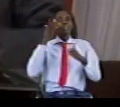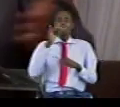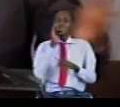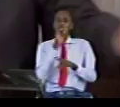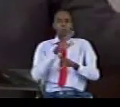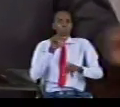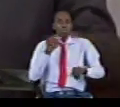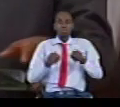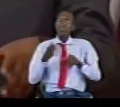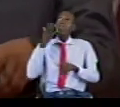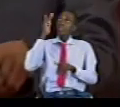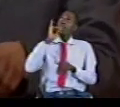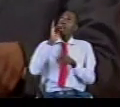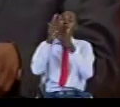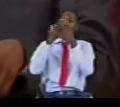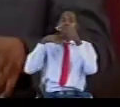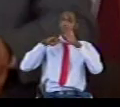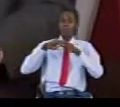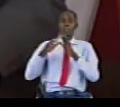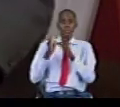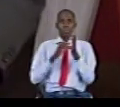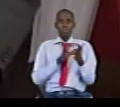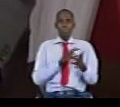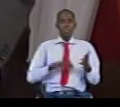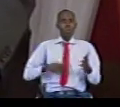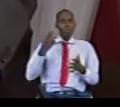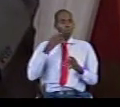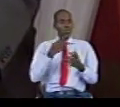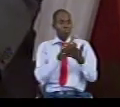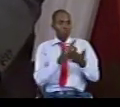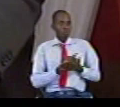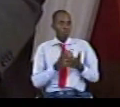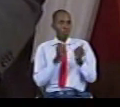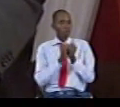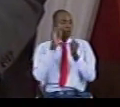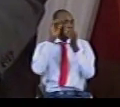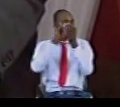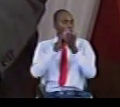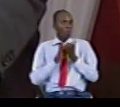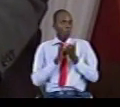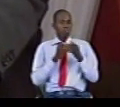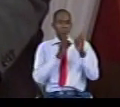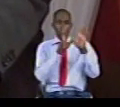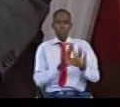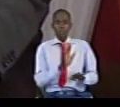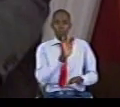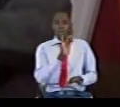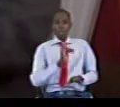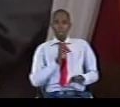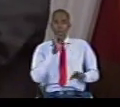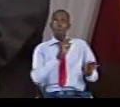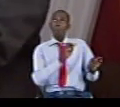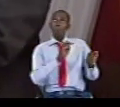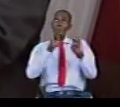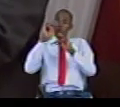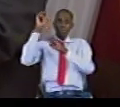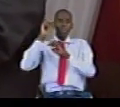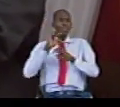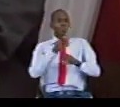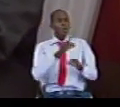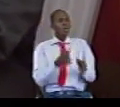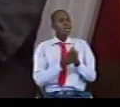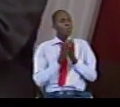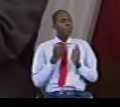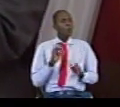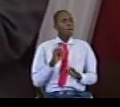heaven. And Jesus was talking to his own disciples and he's saying, I'm going away. And should have asked me where I'm going. I came from